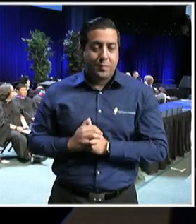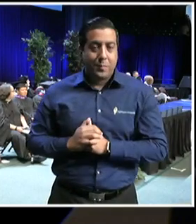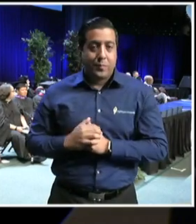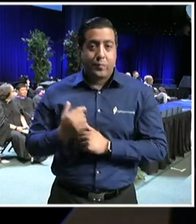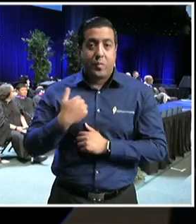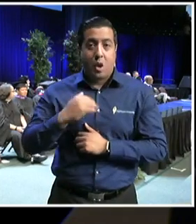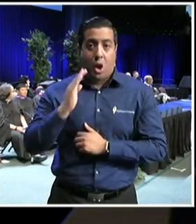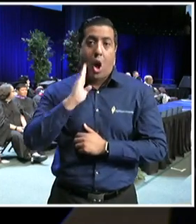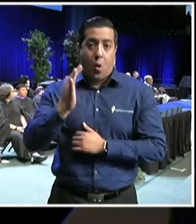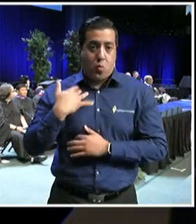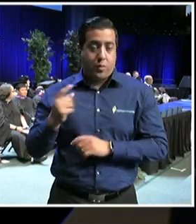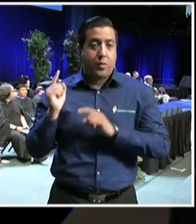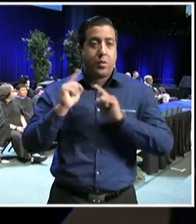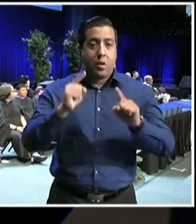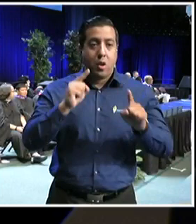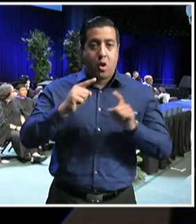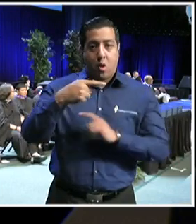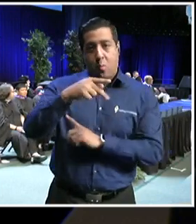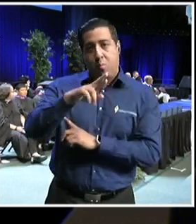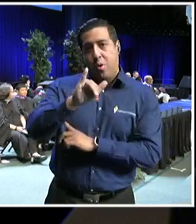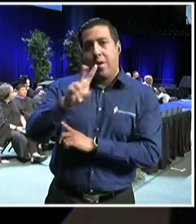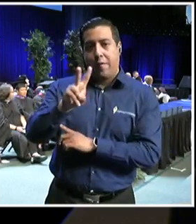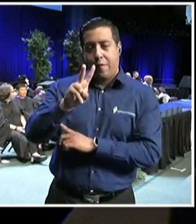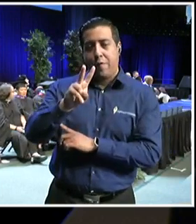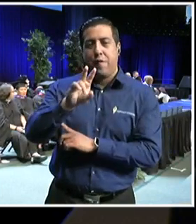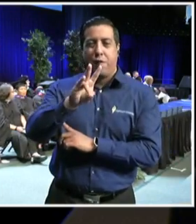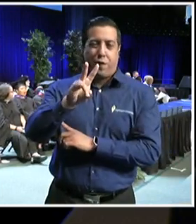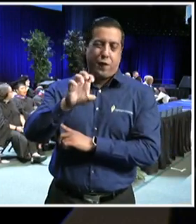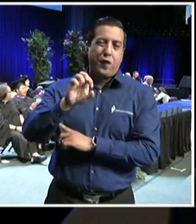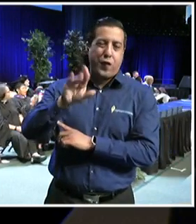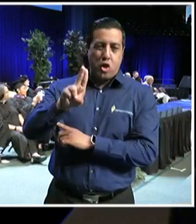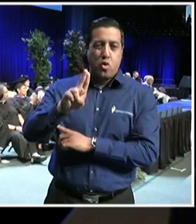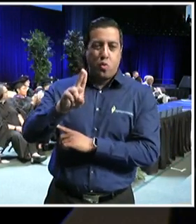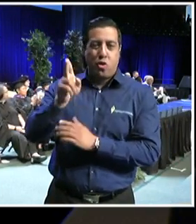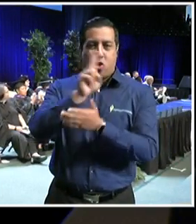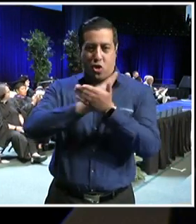And I will be attending Prairie View A&M University.